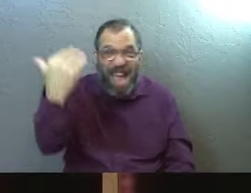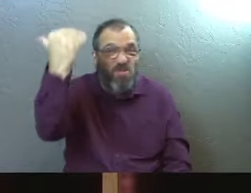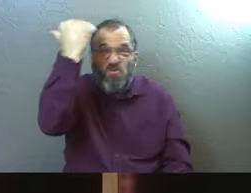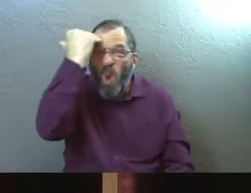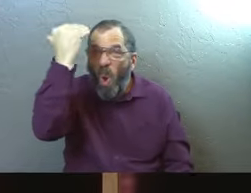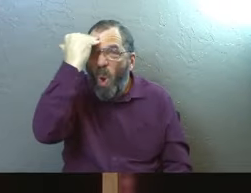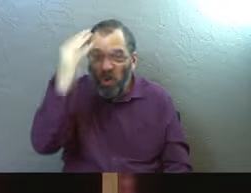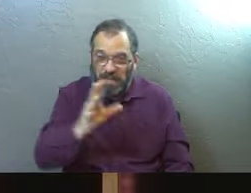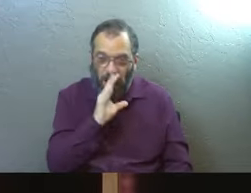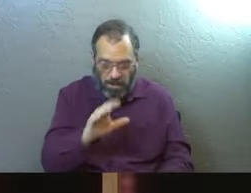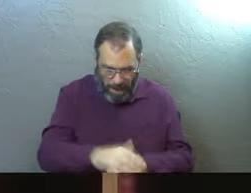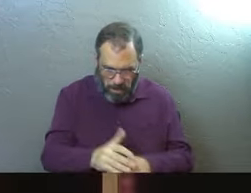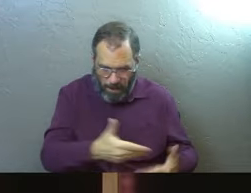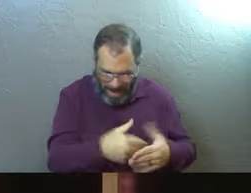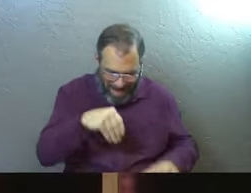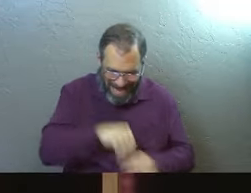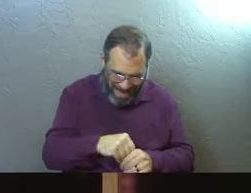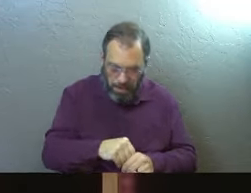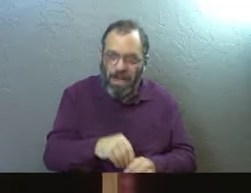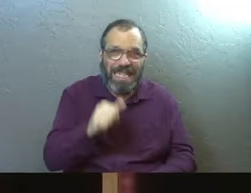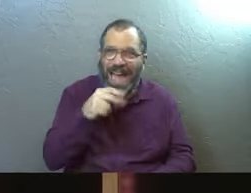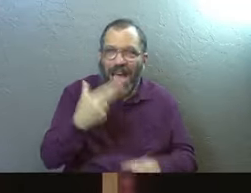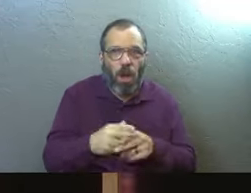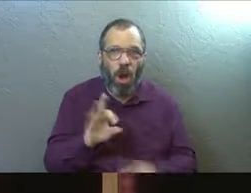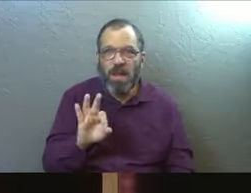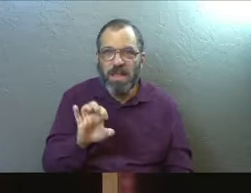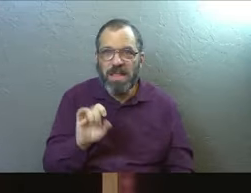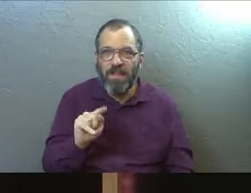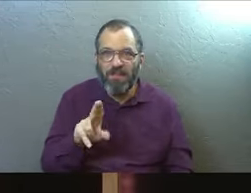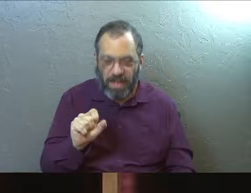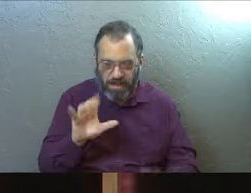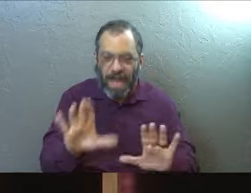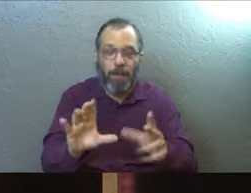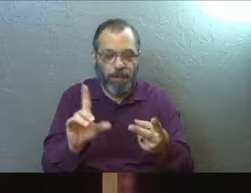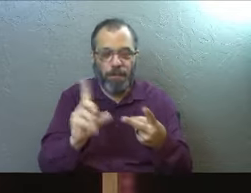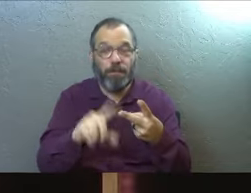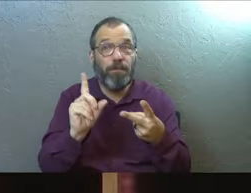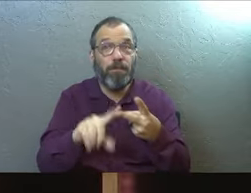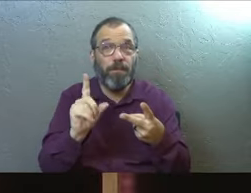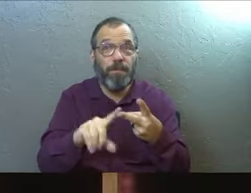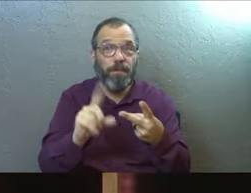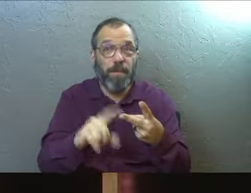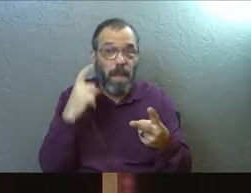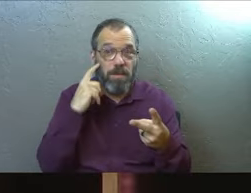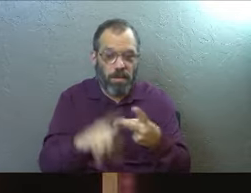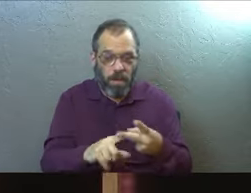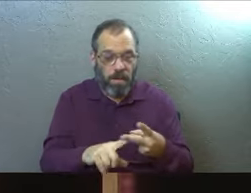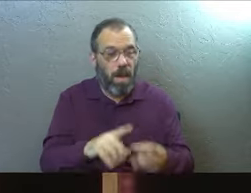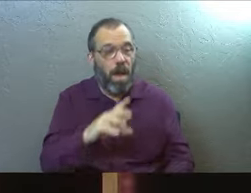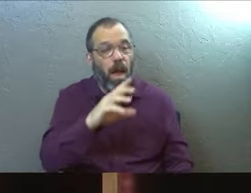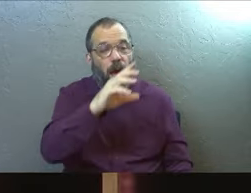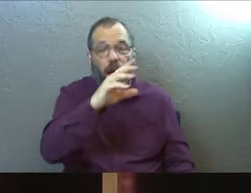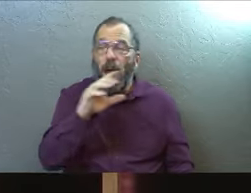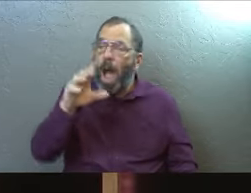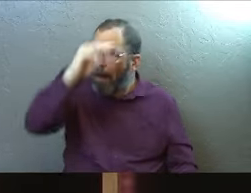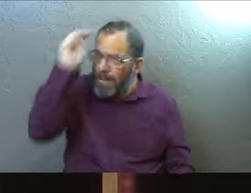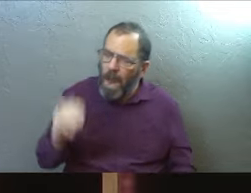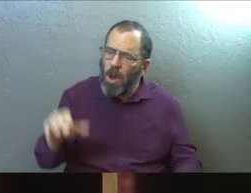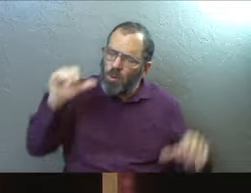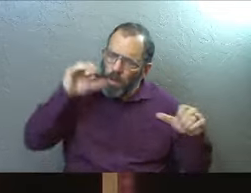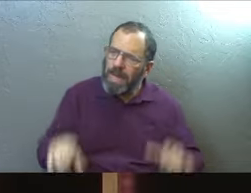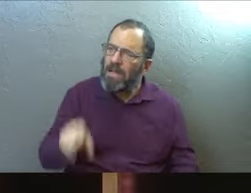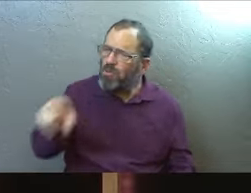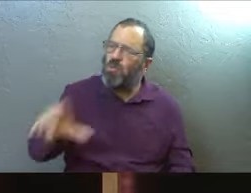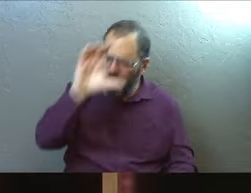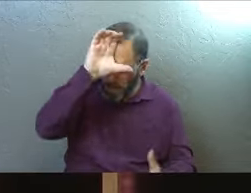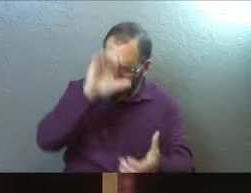of that speaks about this. The second thing I want you to see is that she says, Mary, you're blessed because